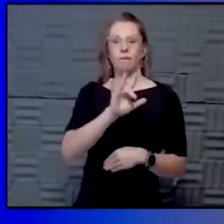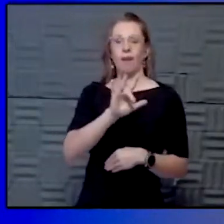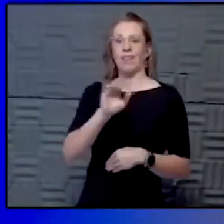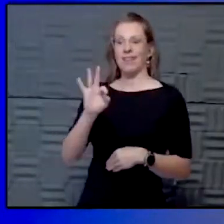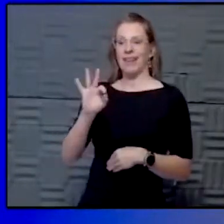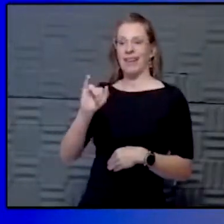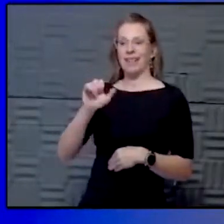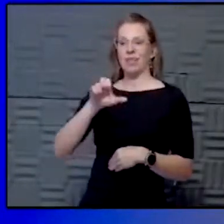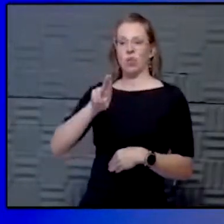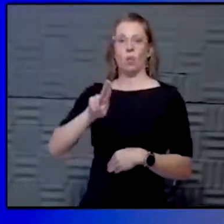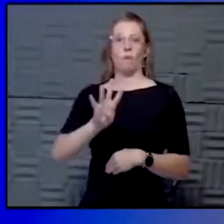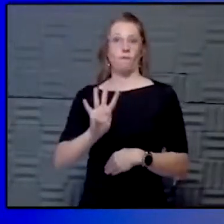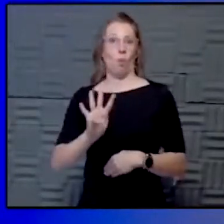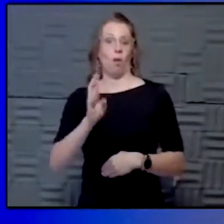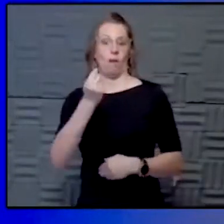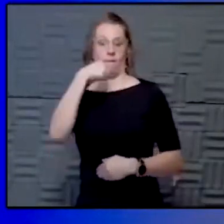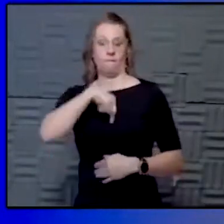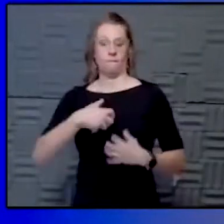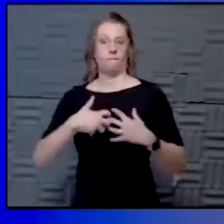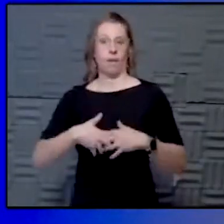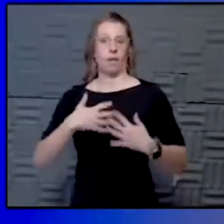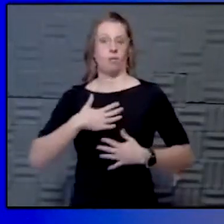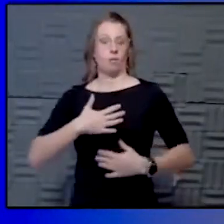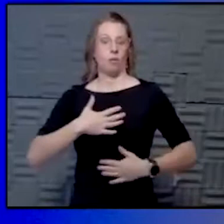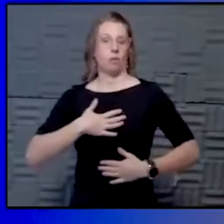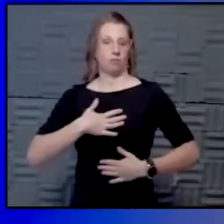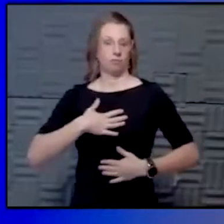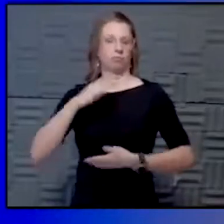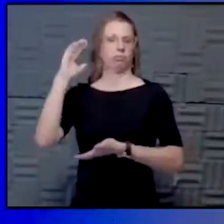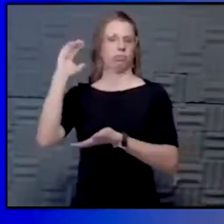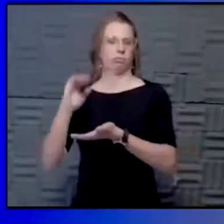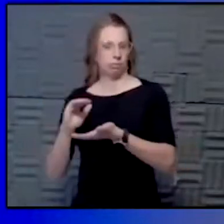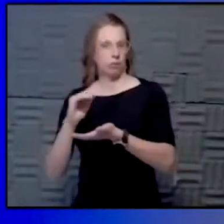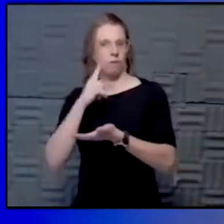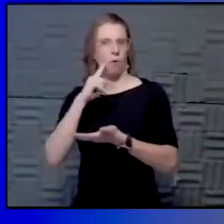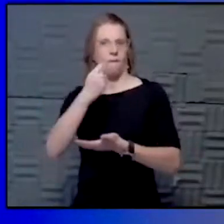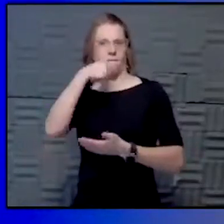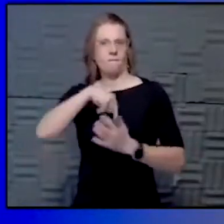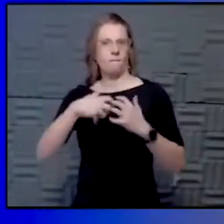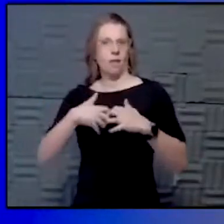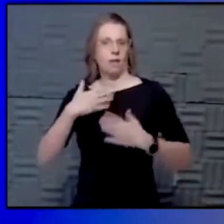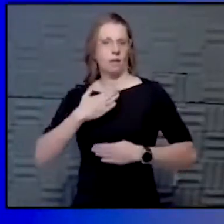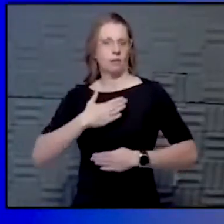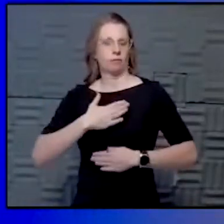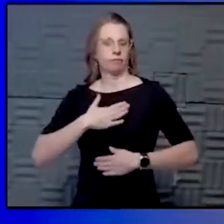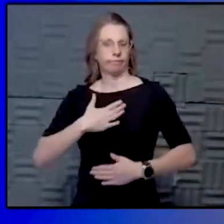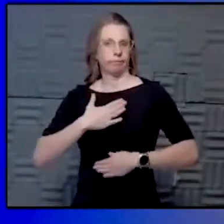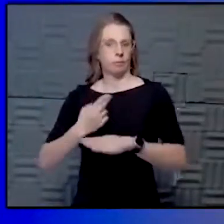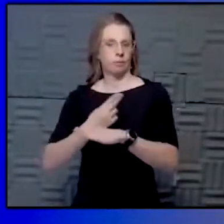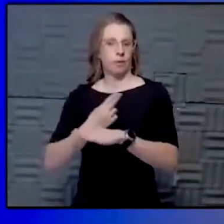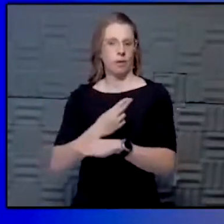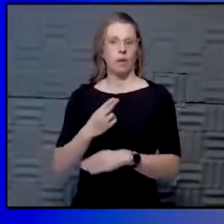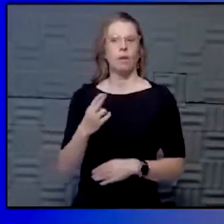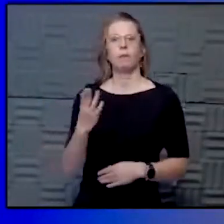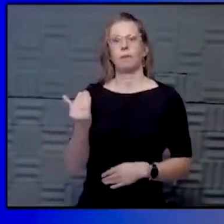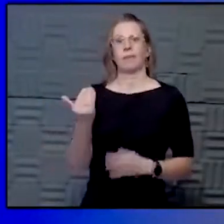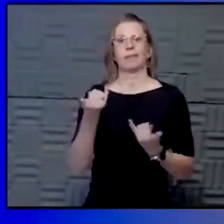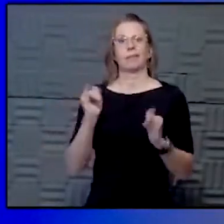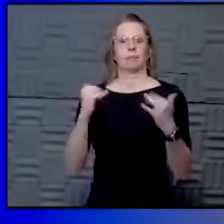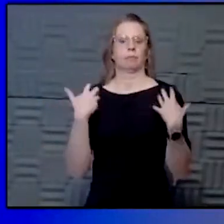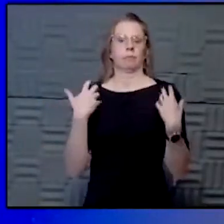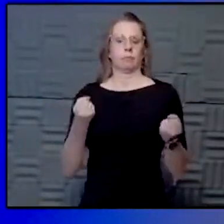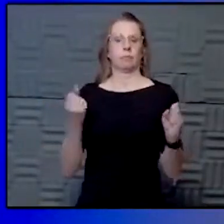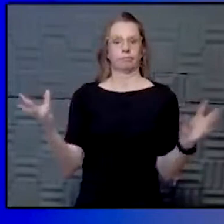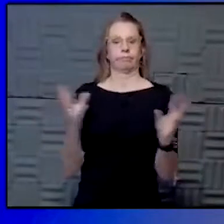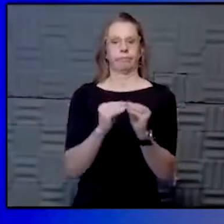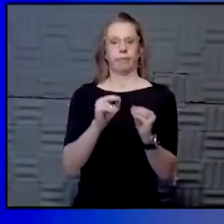ICU and 4 on the ventilator, so a little bit smaller proportion on the ventilator, which is always good. 13 additional in that recovery period as well, so a